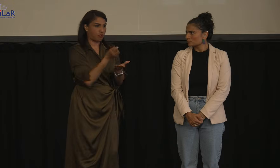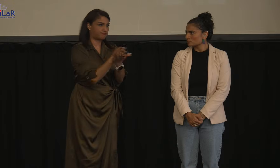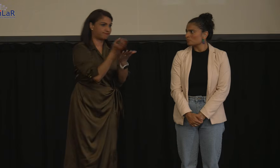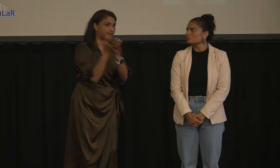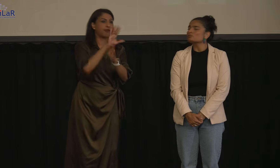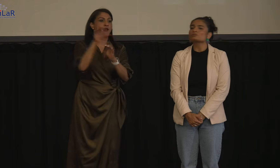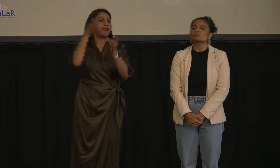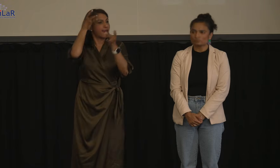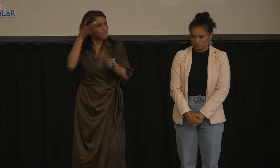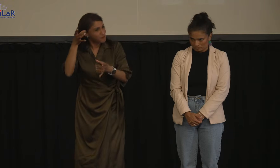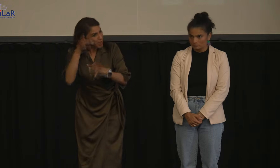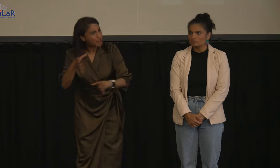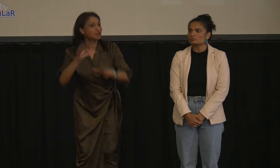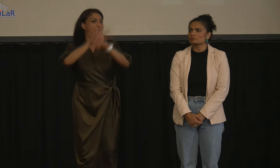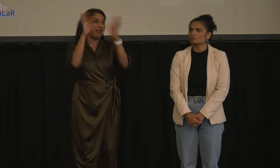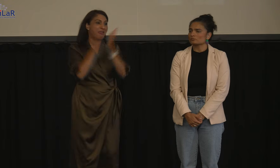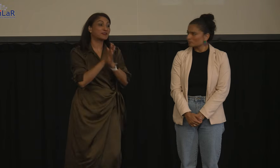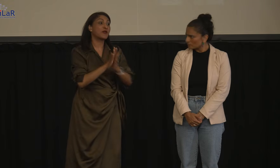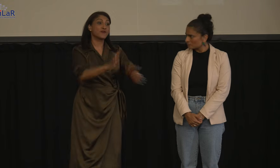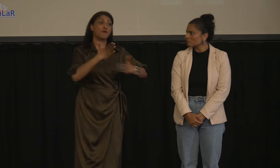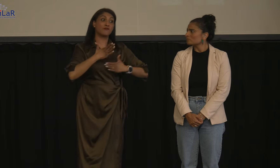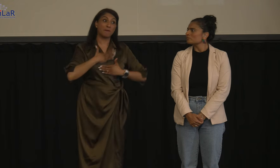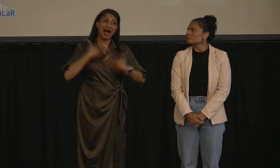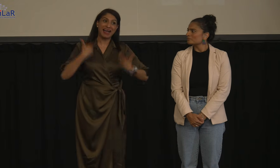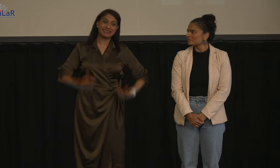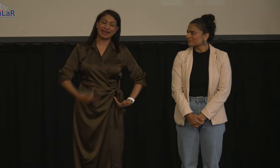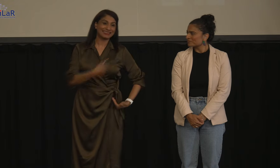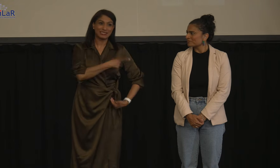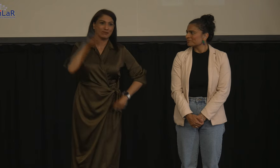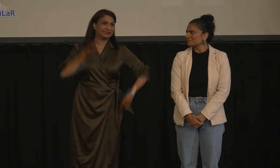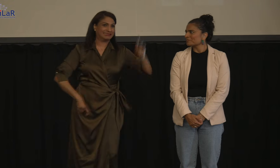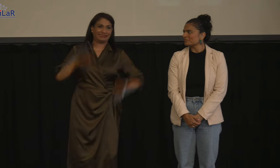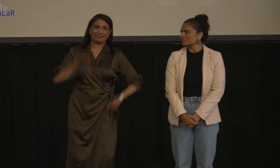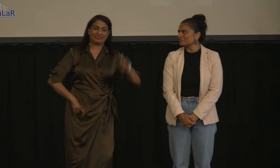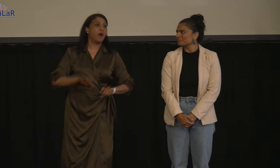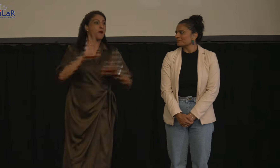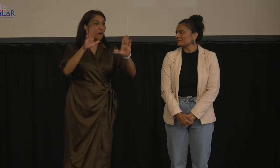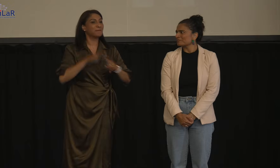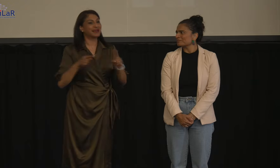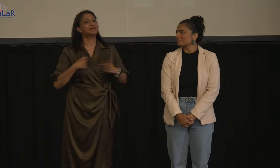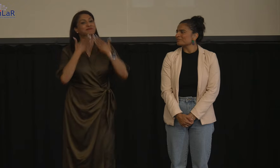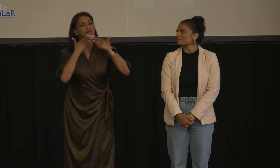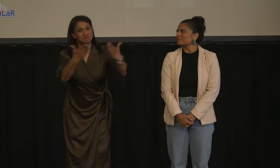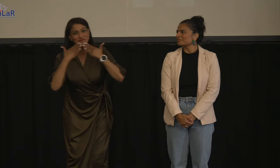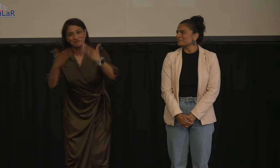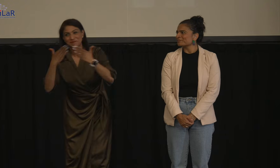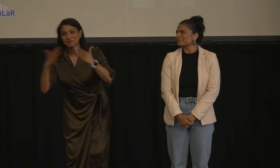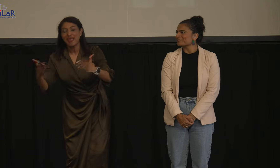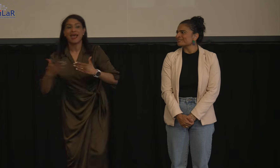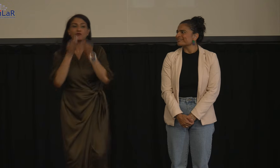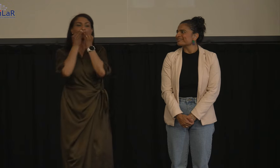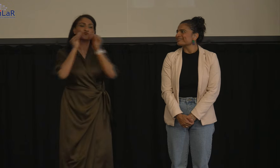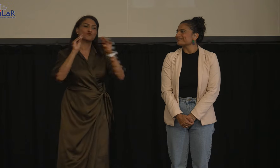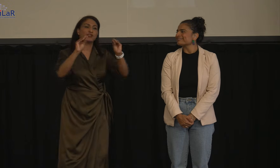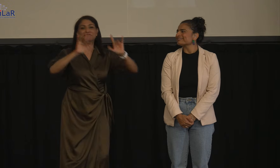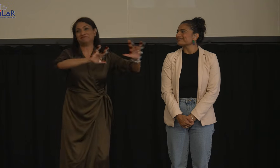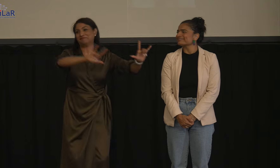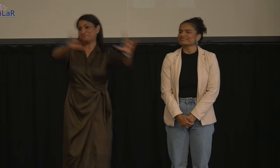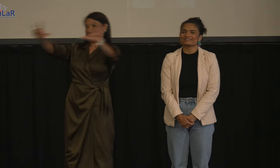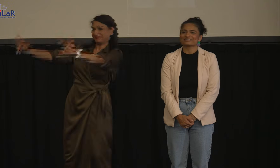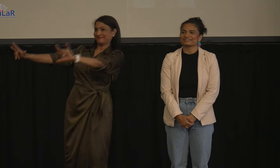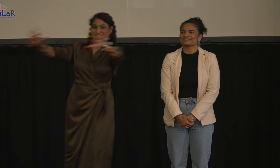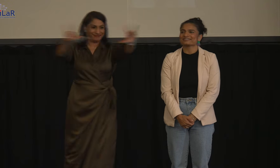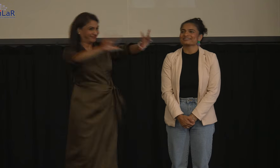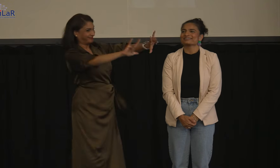gather, please contact us. The team will share everyone's information. We really press on time, but thank you